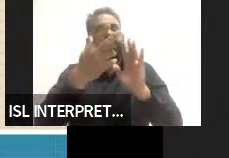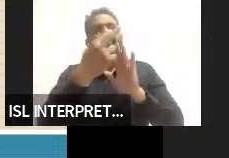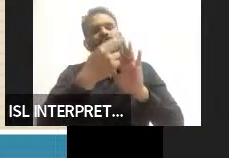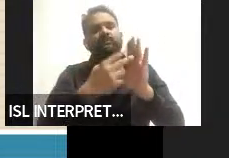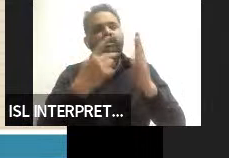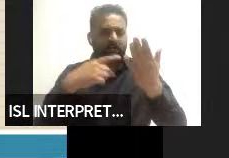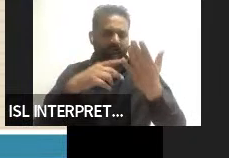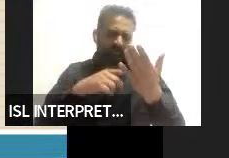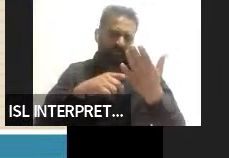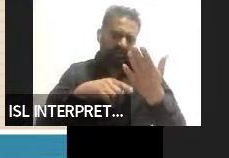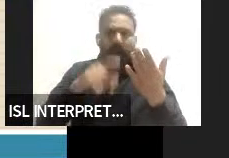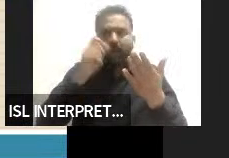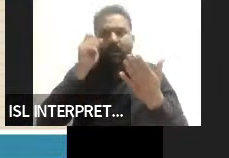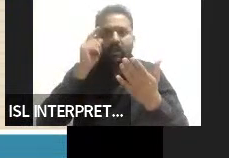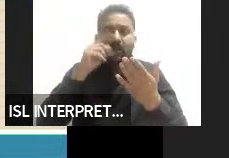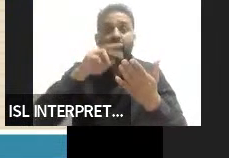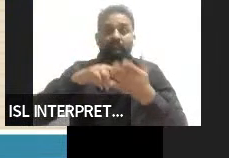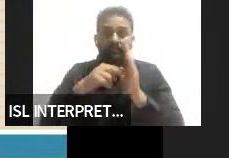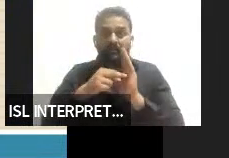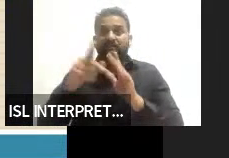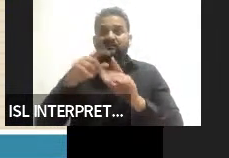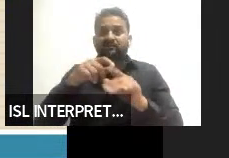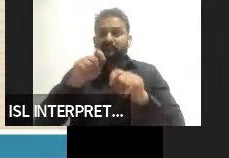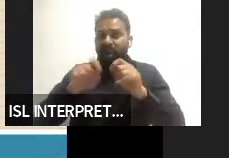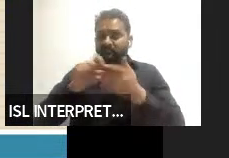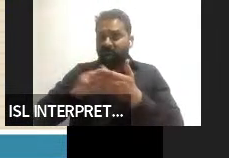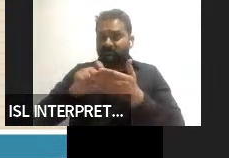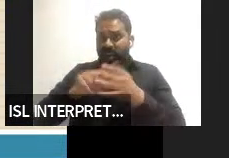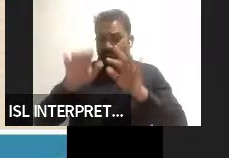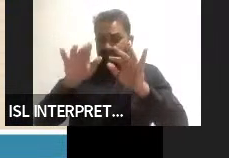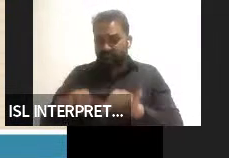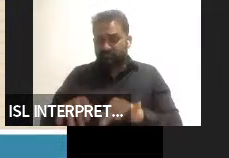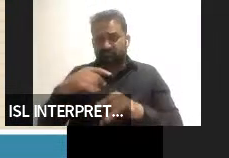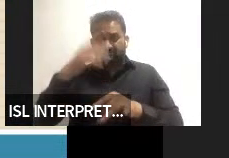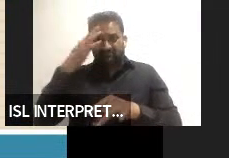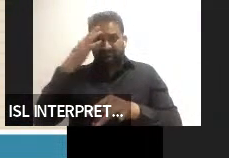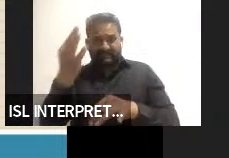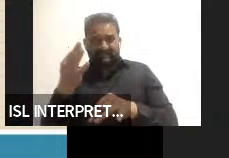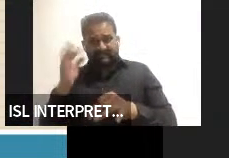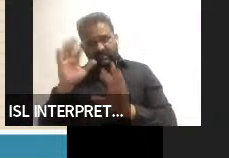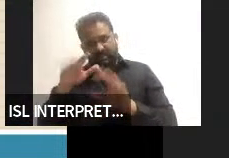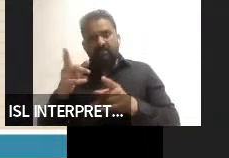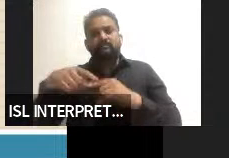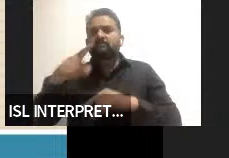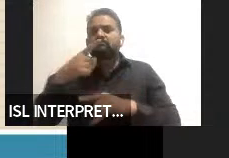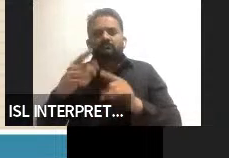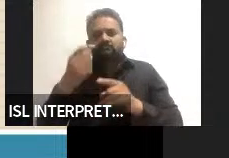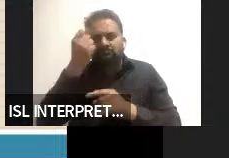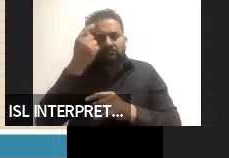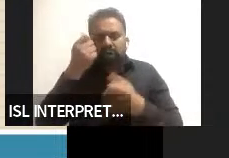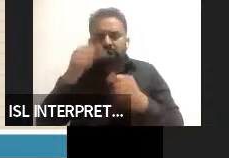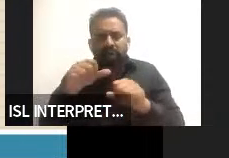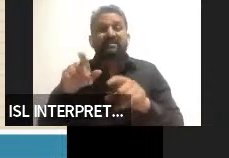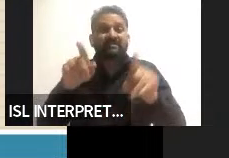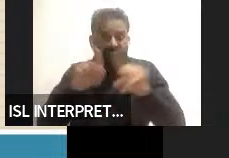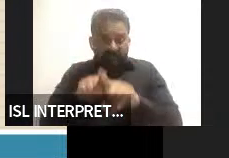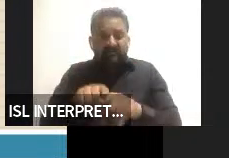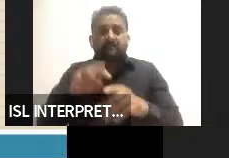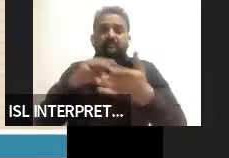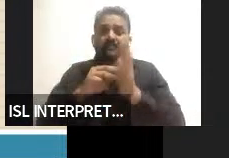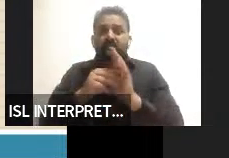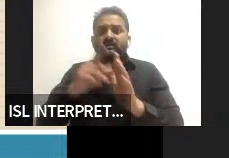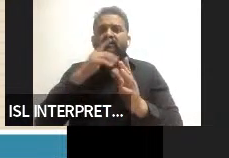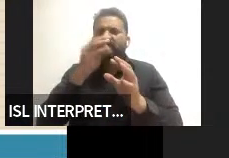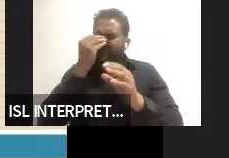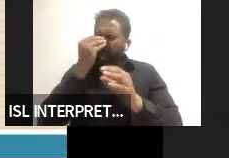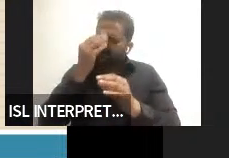be for intellectual morons, that we are intellectual, but still we do not understand. And therefore, you should write it in such an